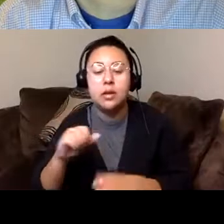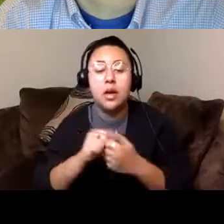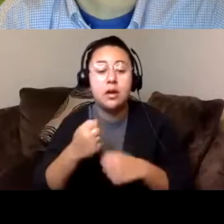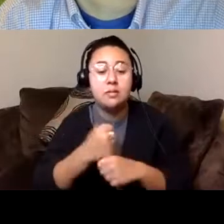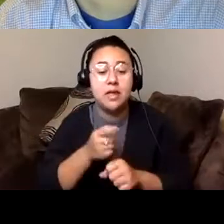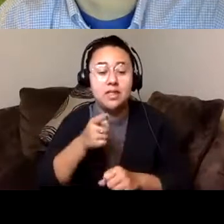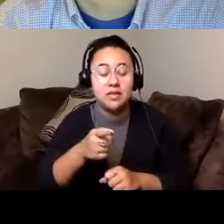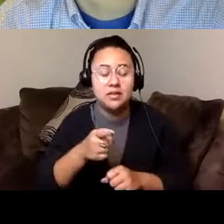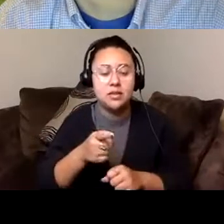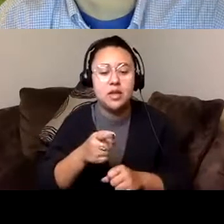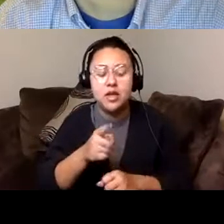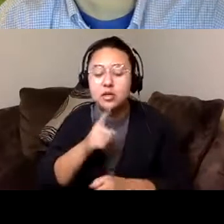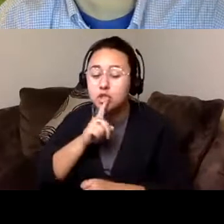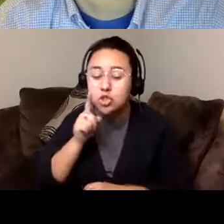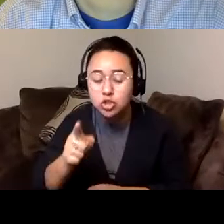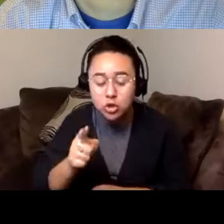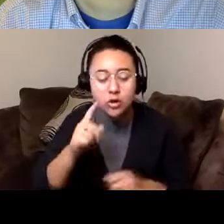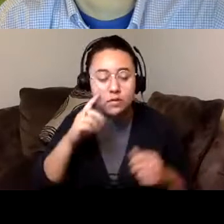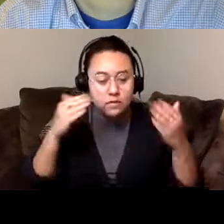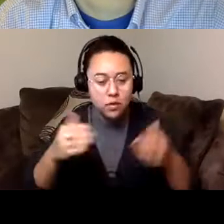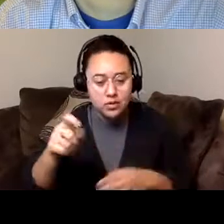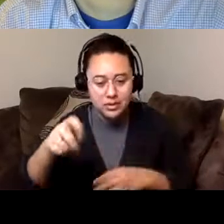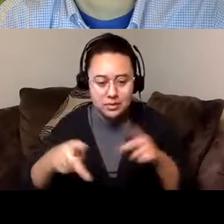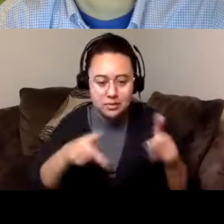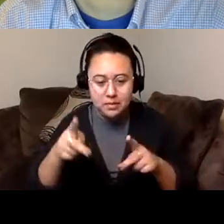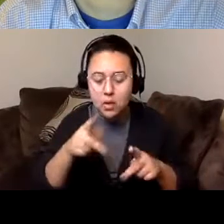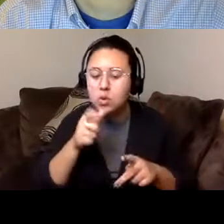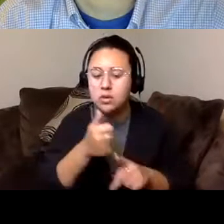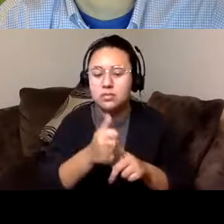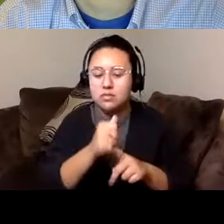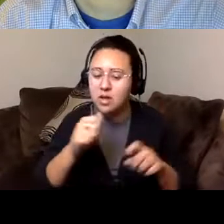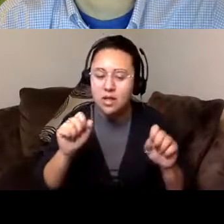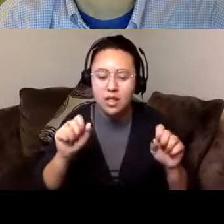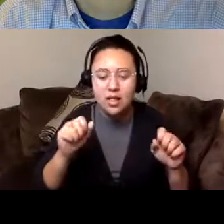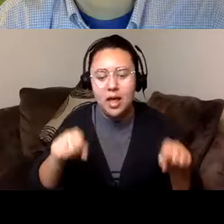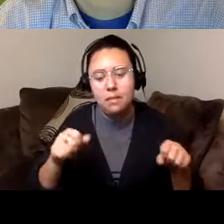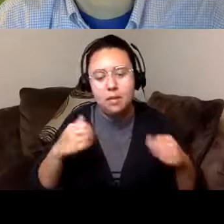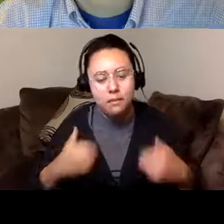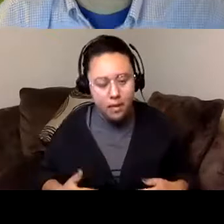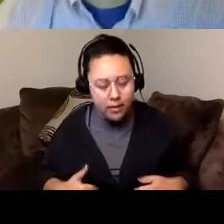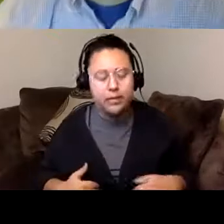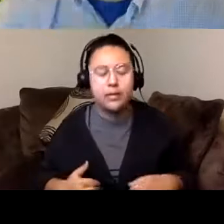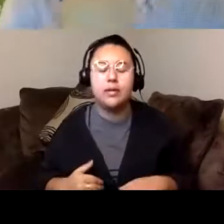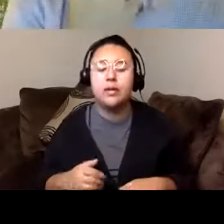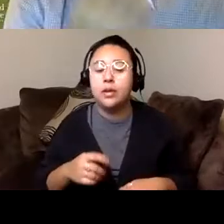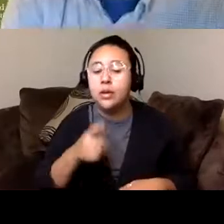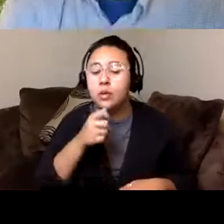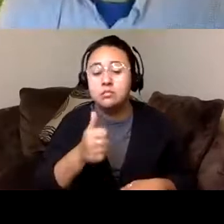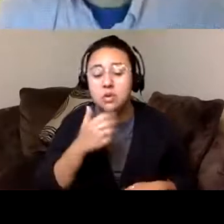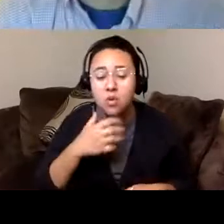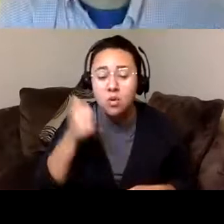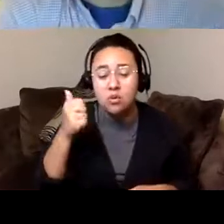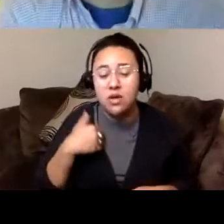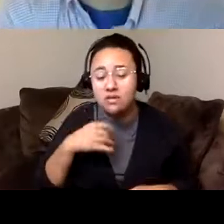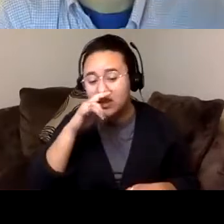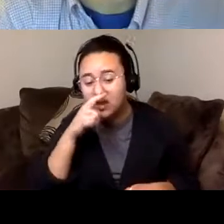the needs of folks who aren't able-bodied, who are older, who have kids, who have groceries, who have